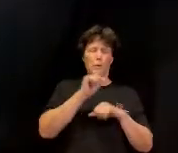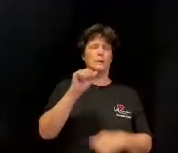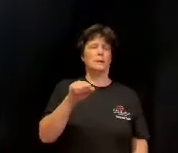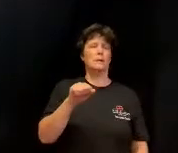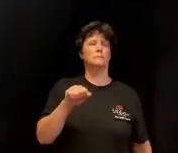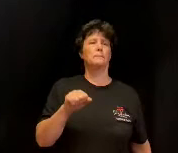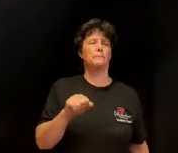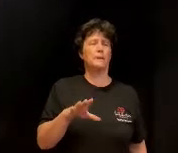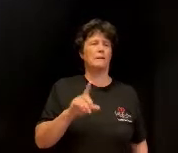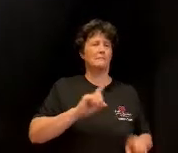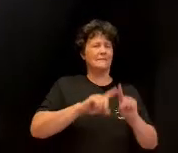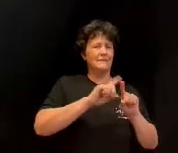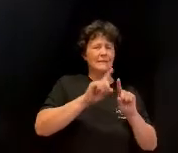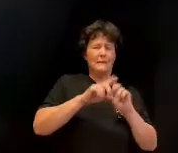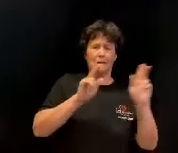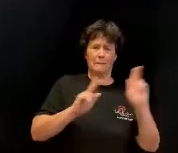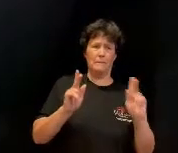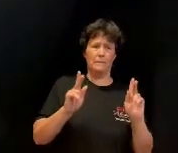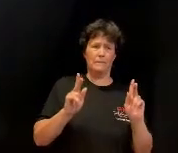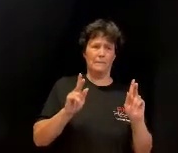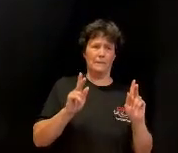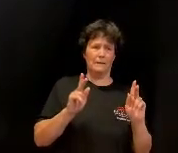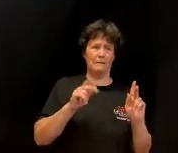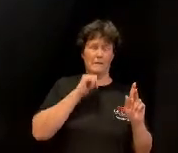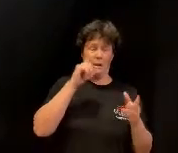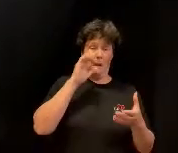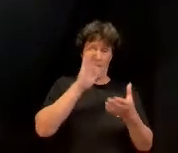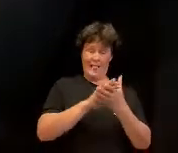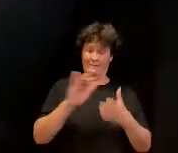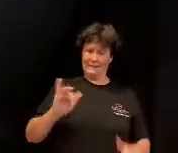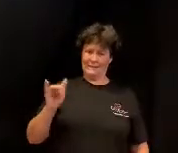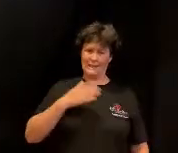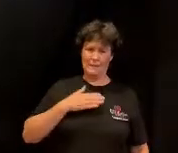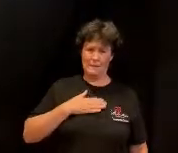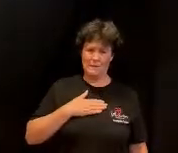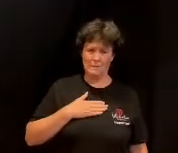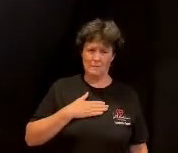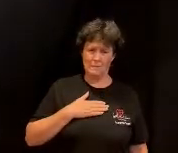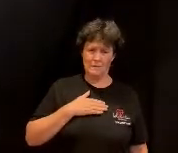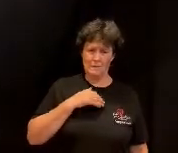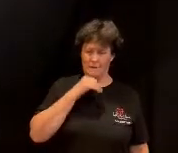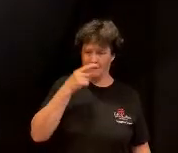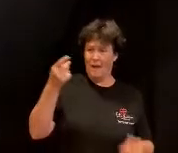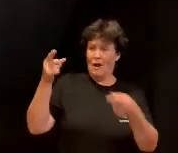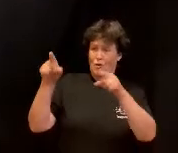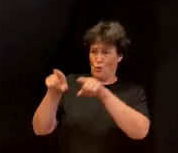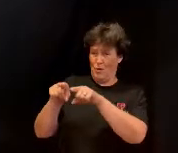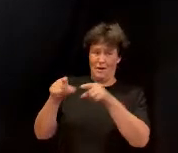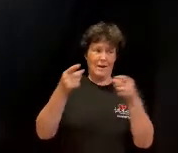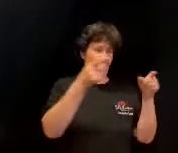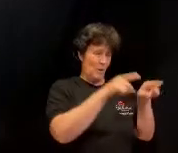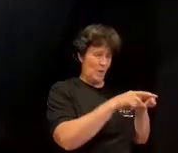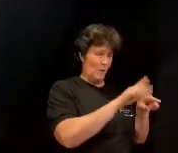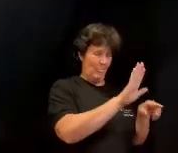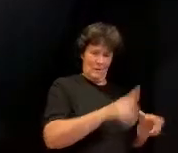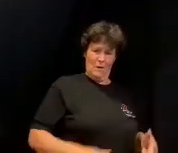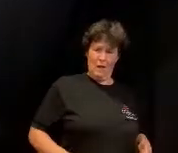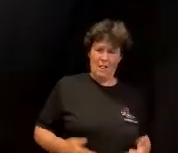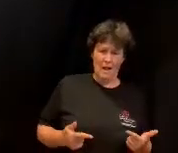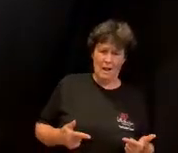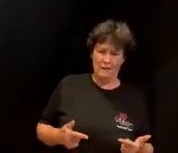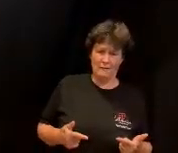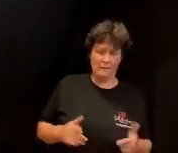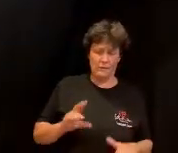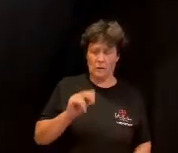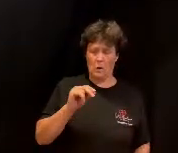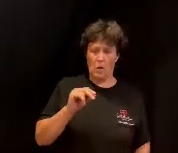there was all kinds of people. People certainly didn't believe like I did or I didn't agree with their lifestyles. But they were just like me